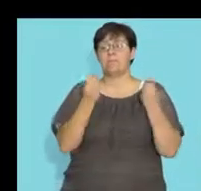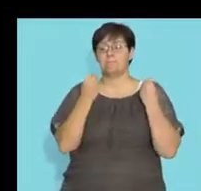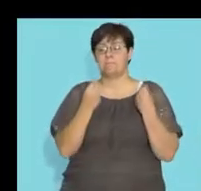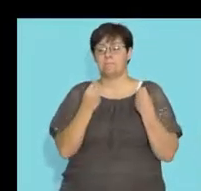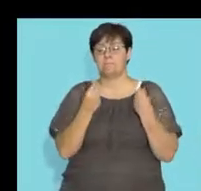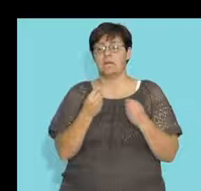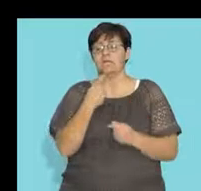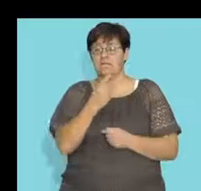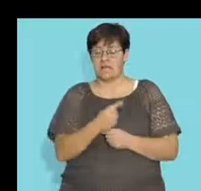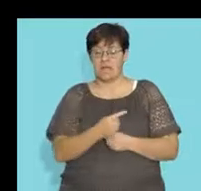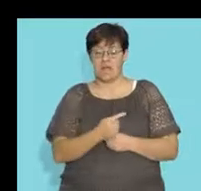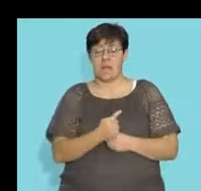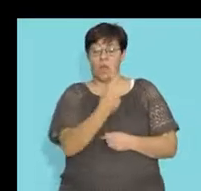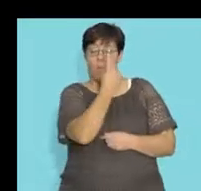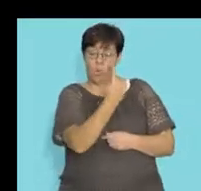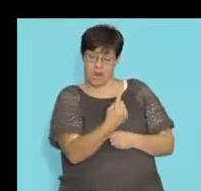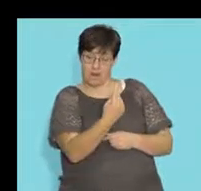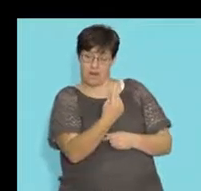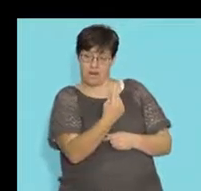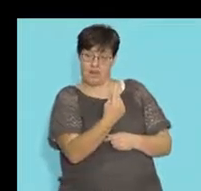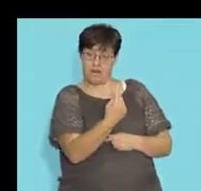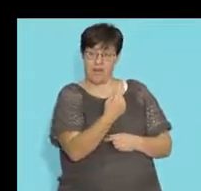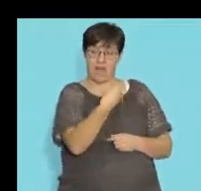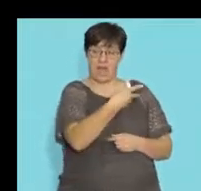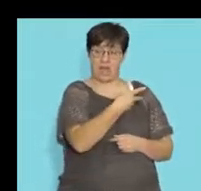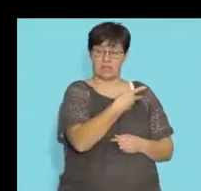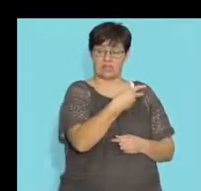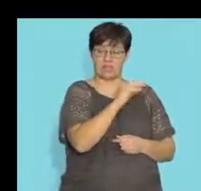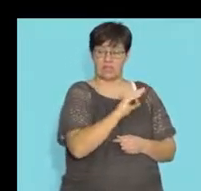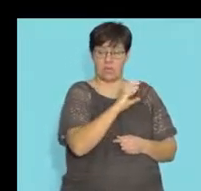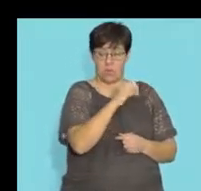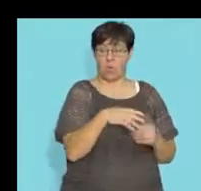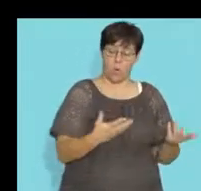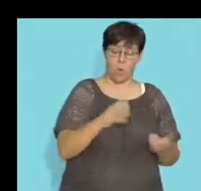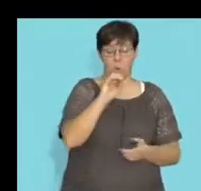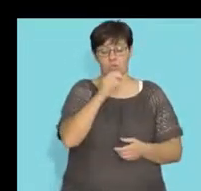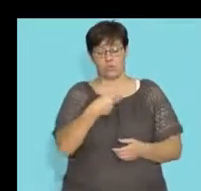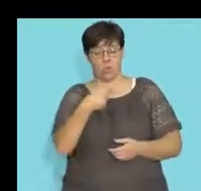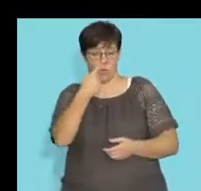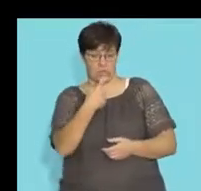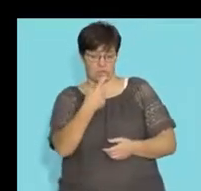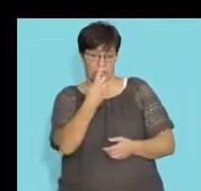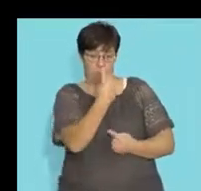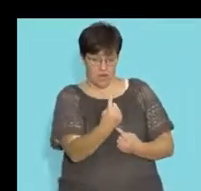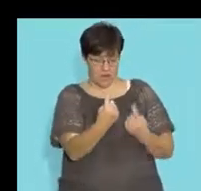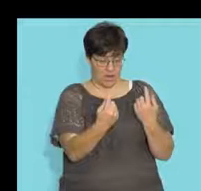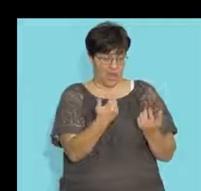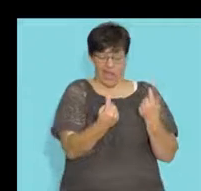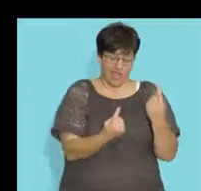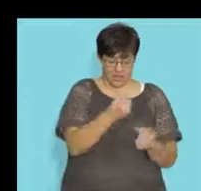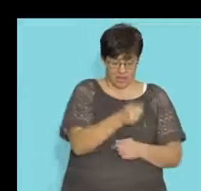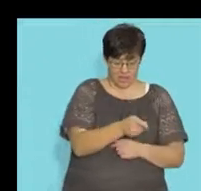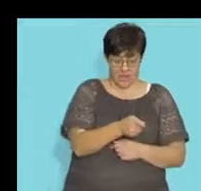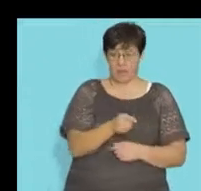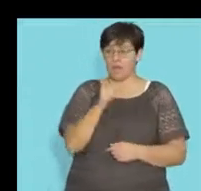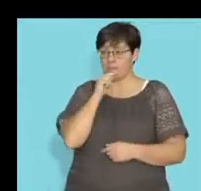actually now leading us to where we can say for 1 hydronium ion or 1 hydroxyl